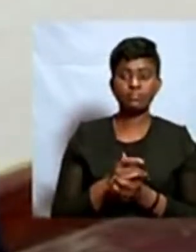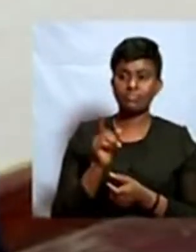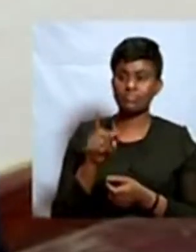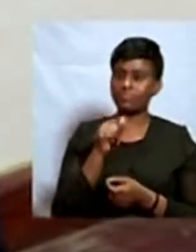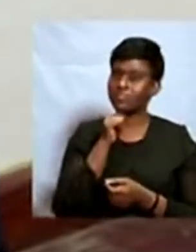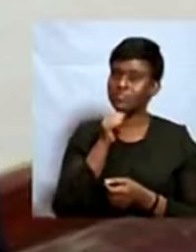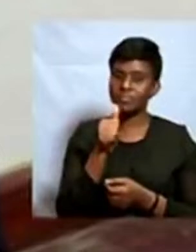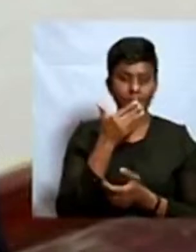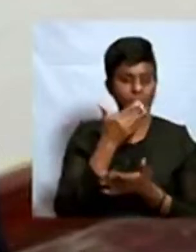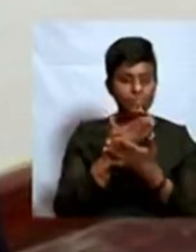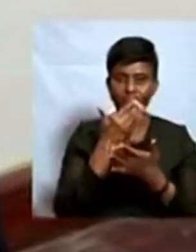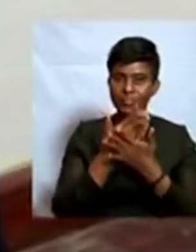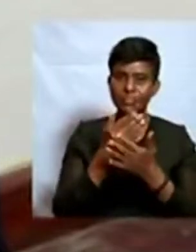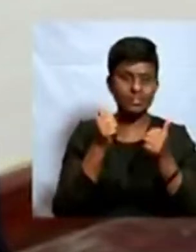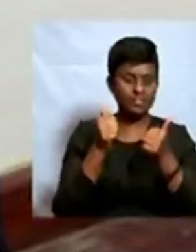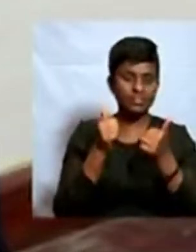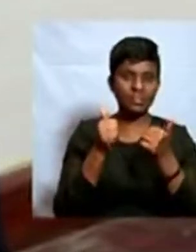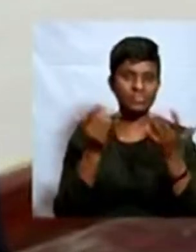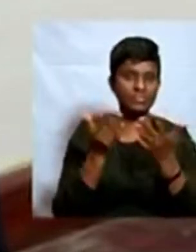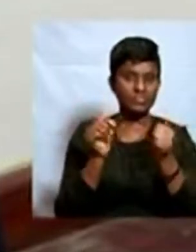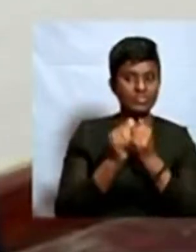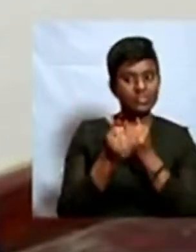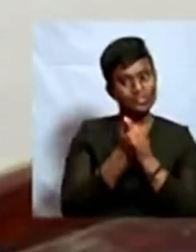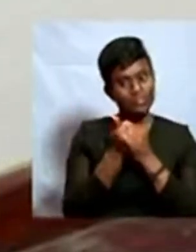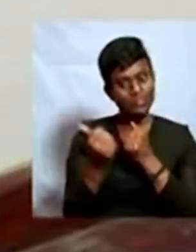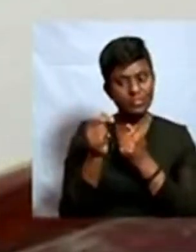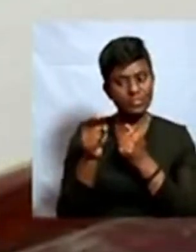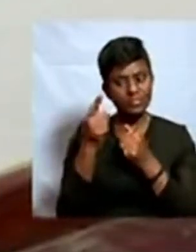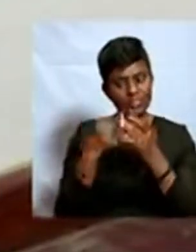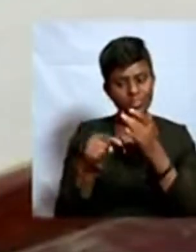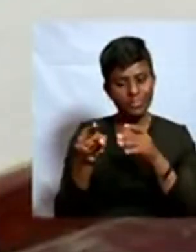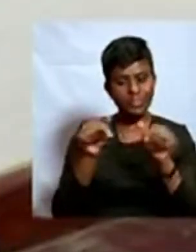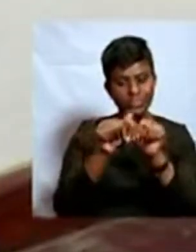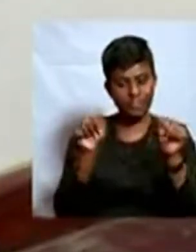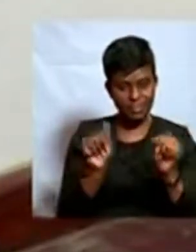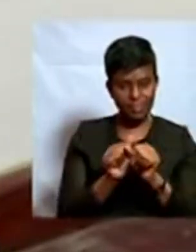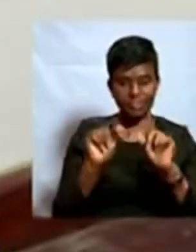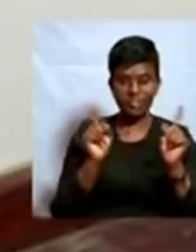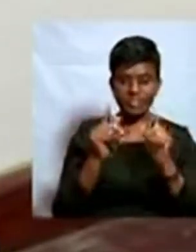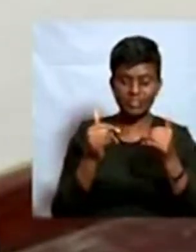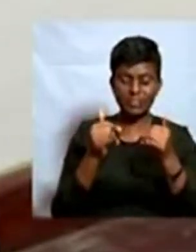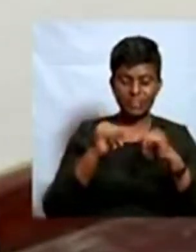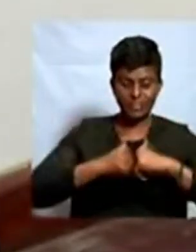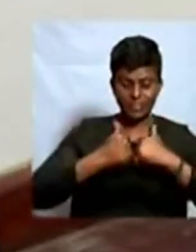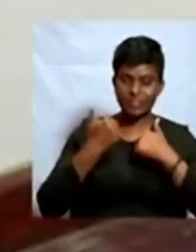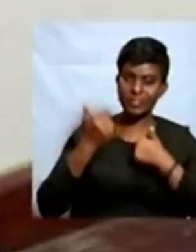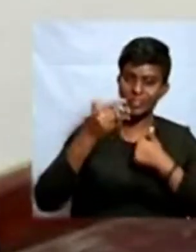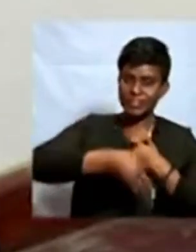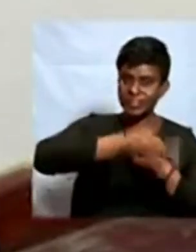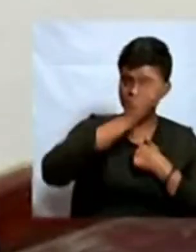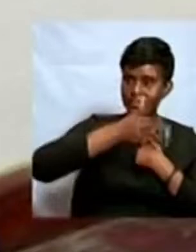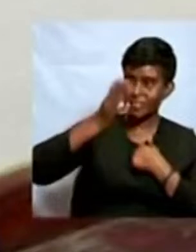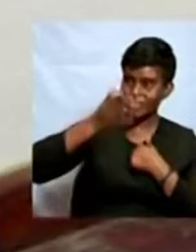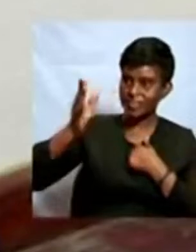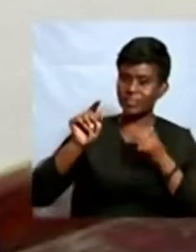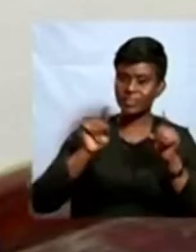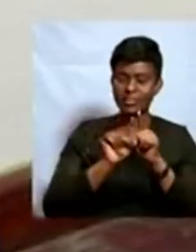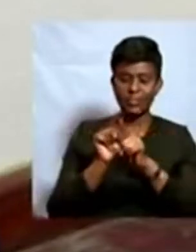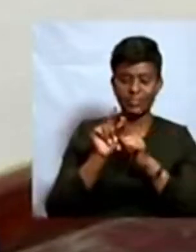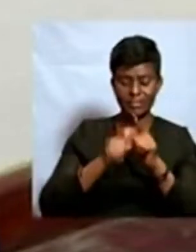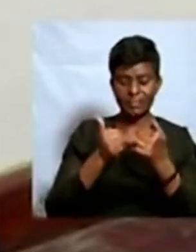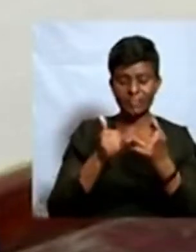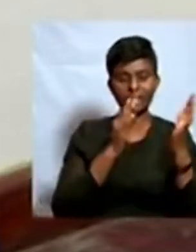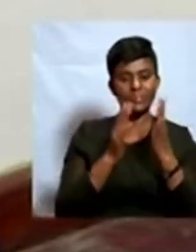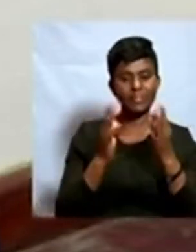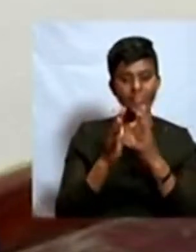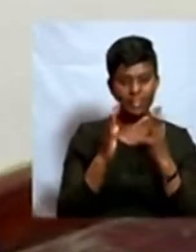benevolence is not being reciprocated by others. So that is an area where, so as we go along also, our plans are to